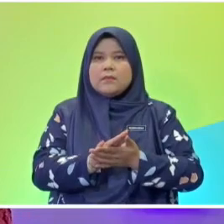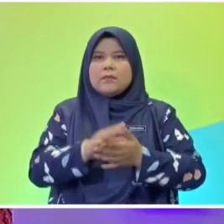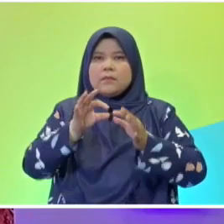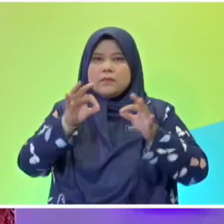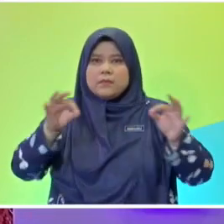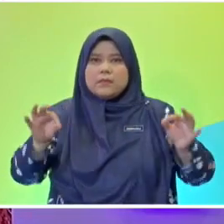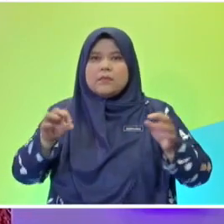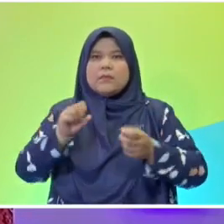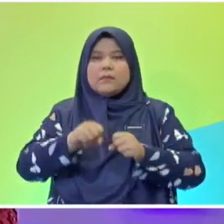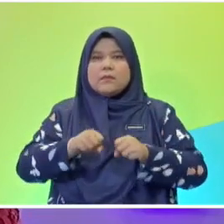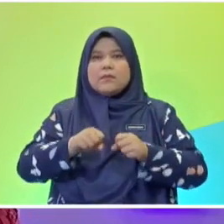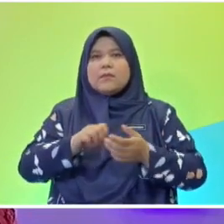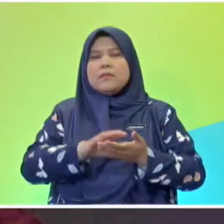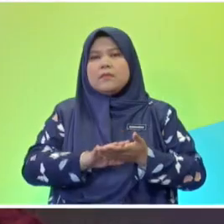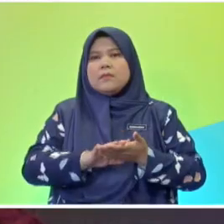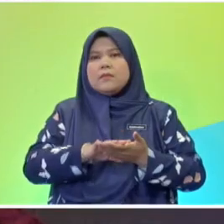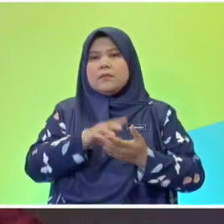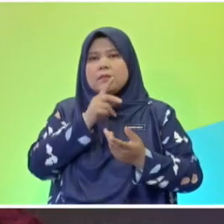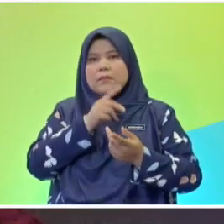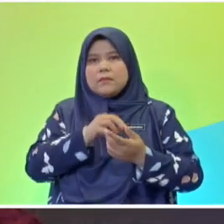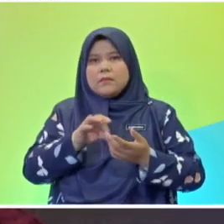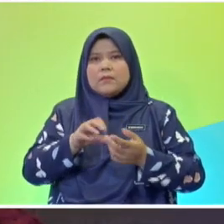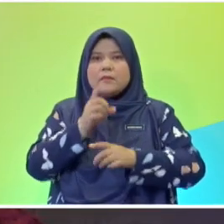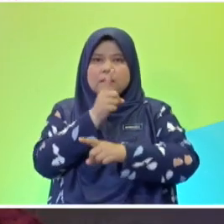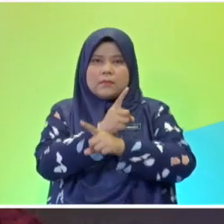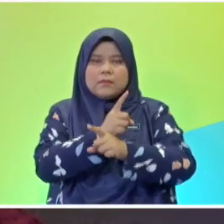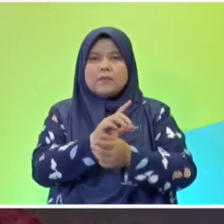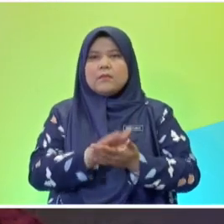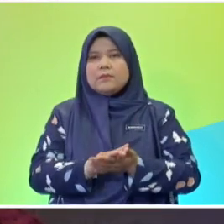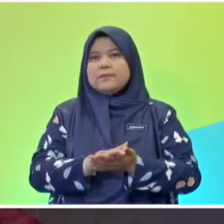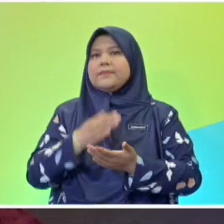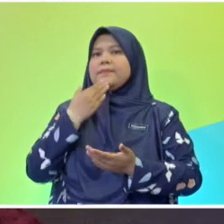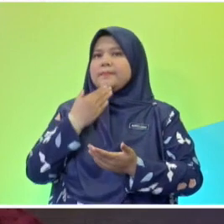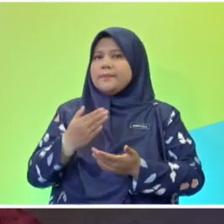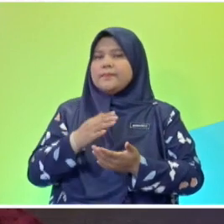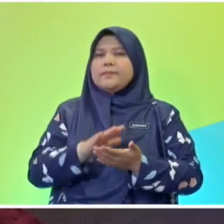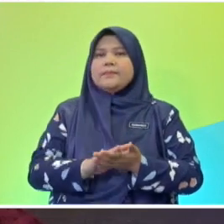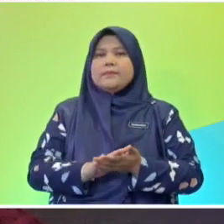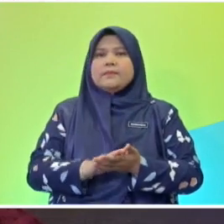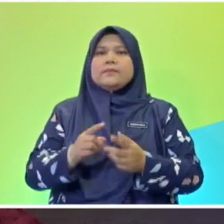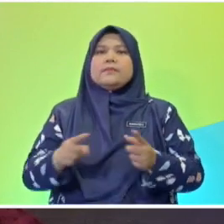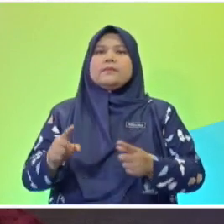grammar knowledge effectively and correctly. All right, thank you very much, Miss. But my